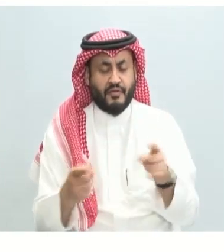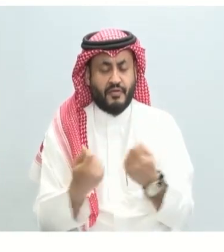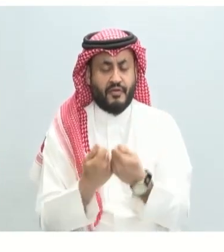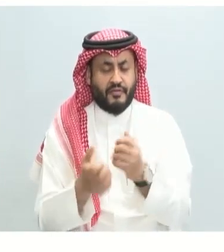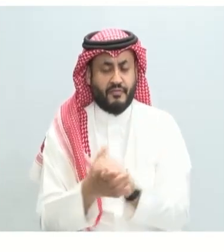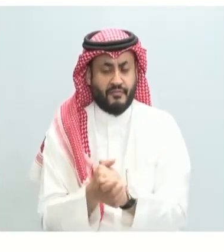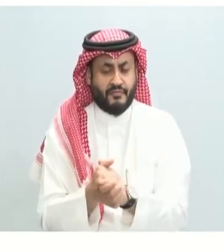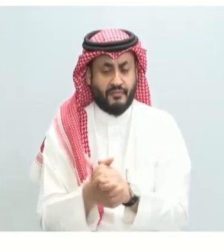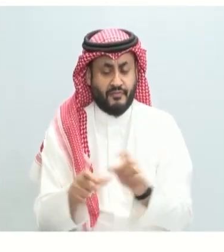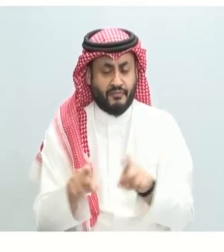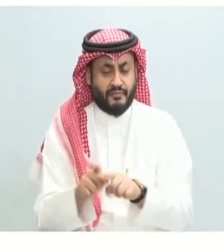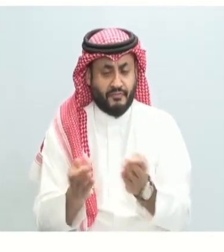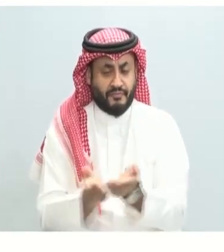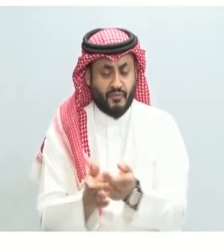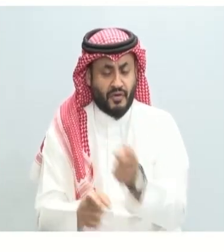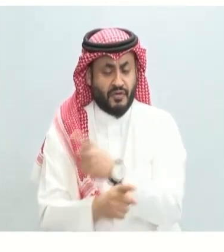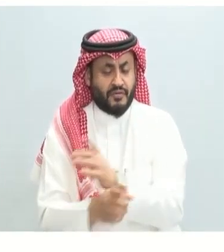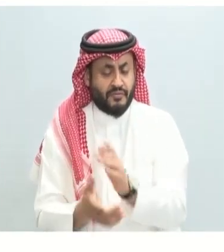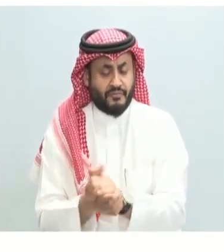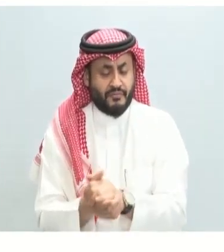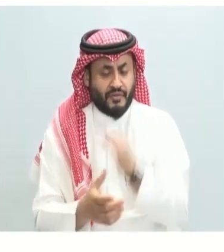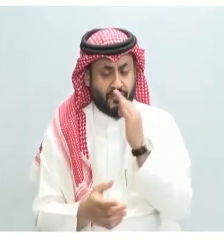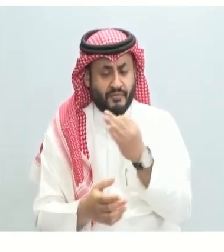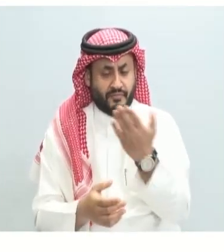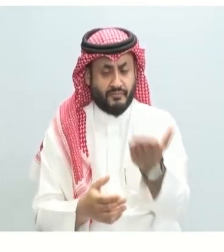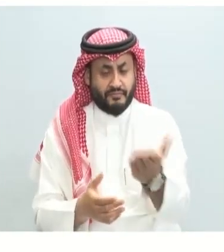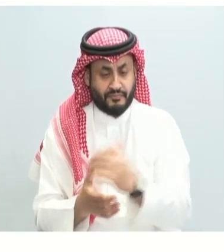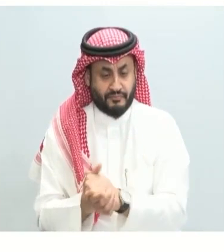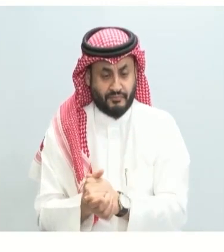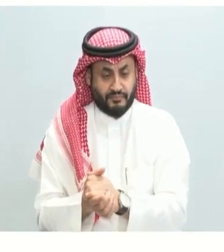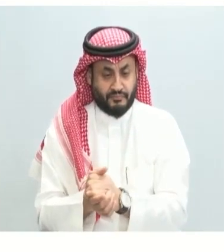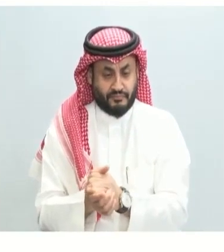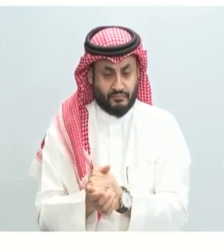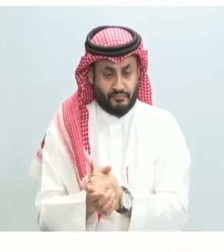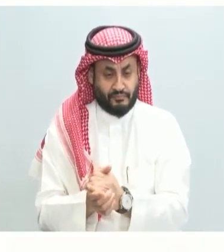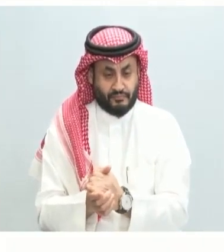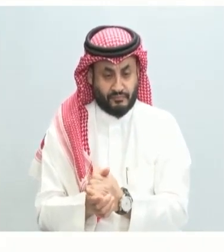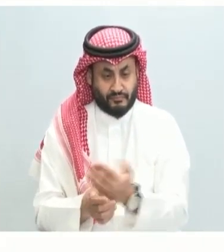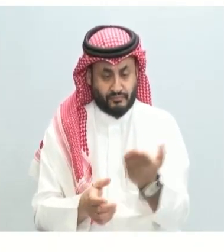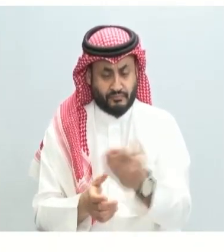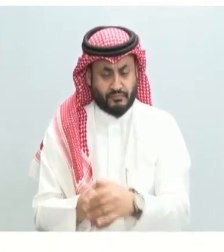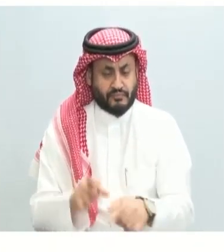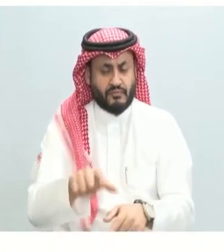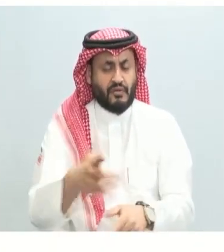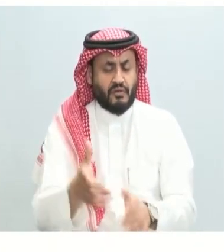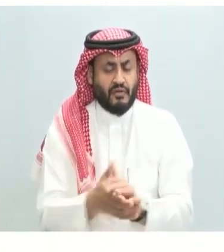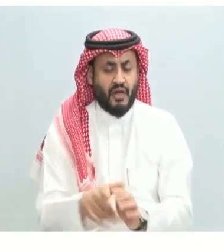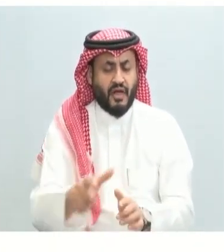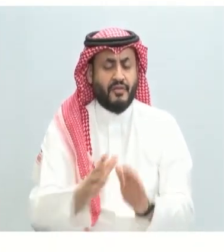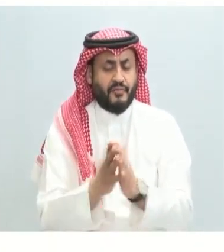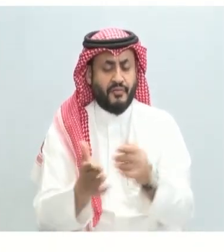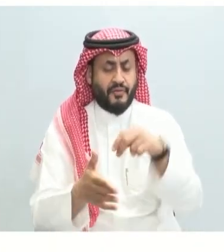your classmate, someone would say this sentence. What's this? It's a